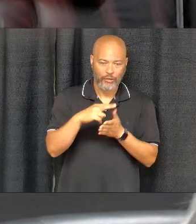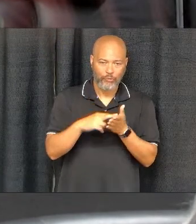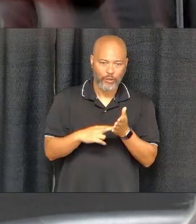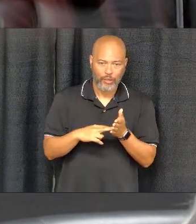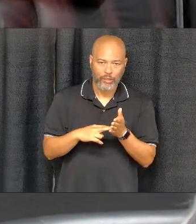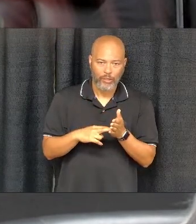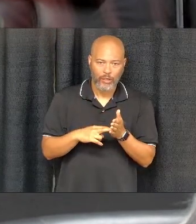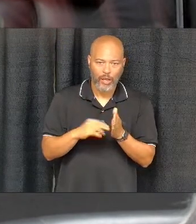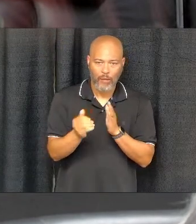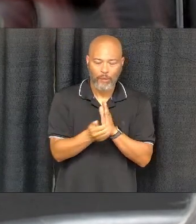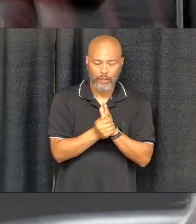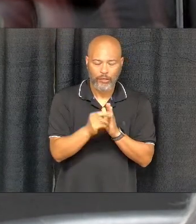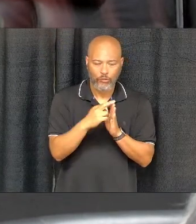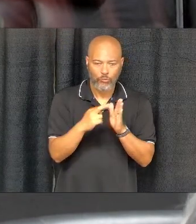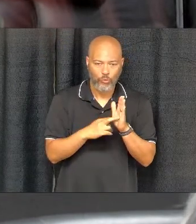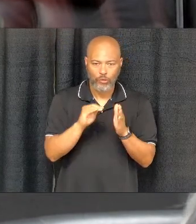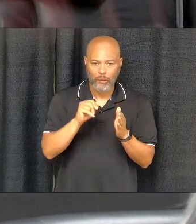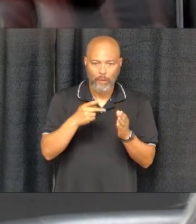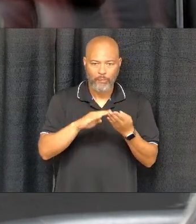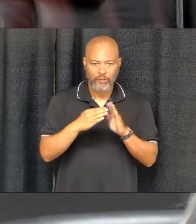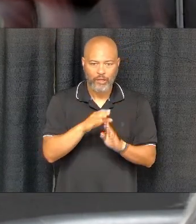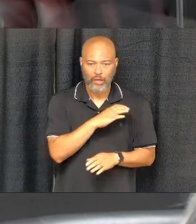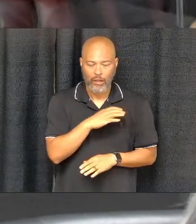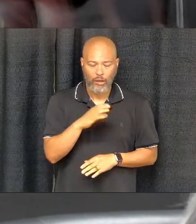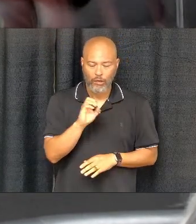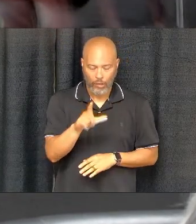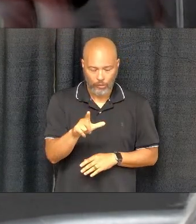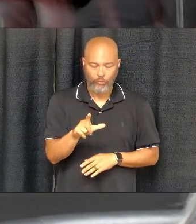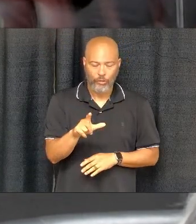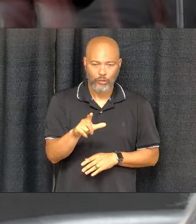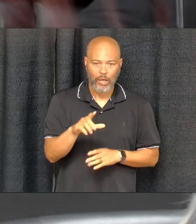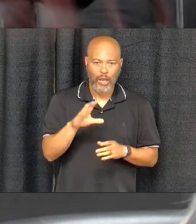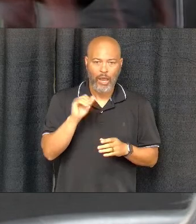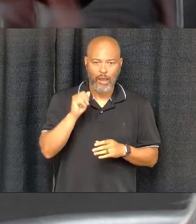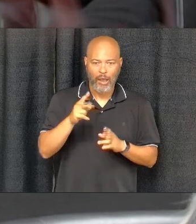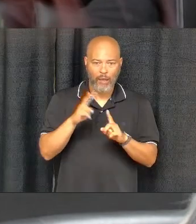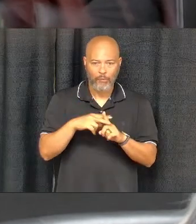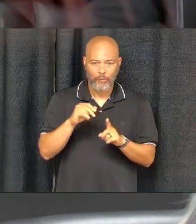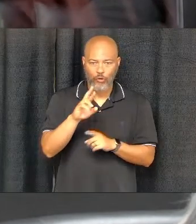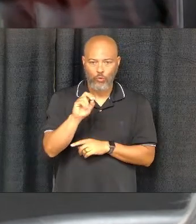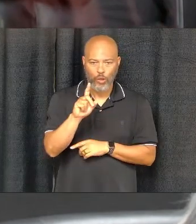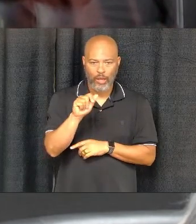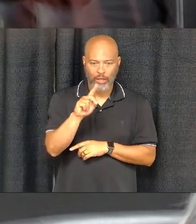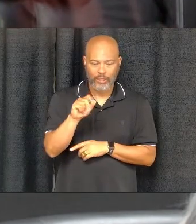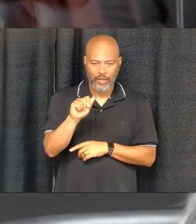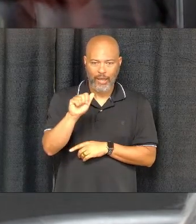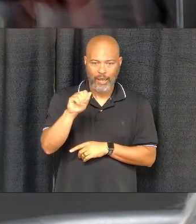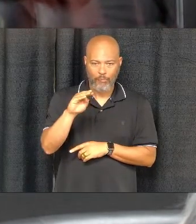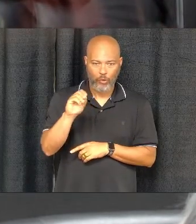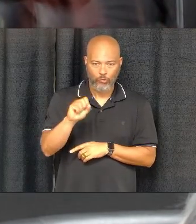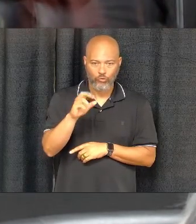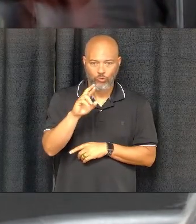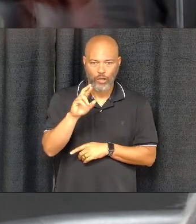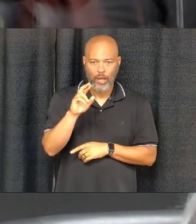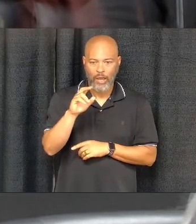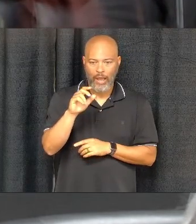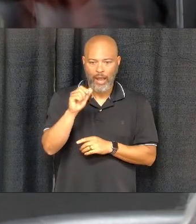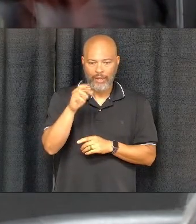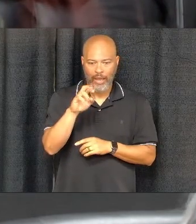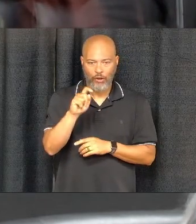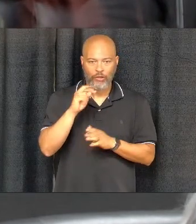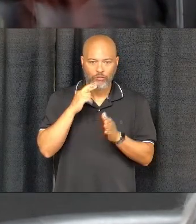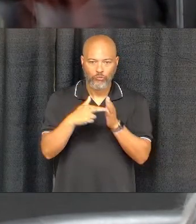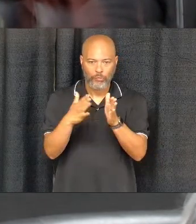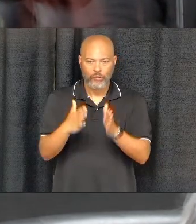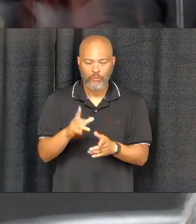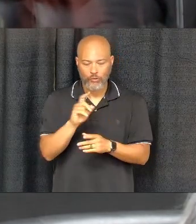reading, amending the zoning ordinance and map of the city of Clarksville, application of Rolanda Amos, Richard Garrett agent, for zone